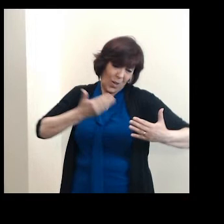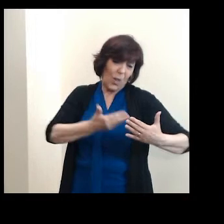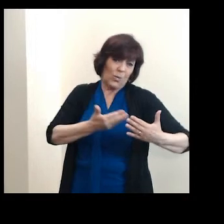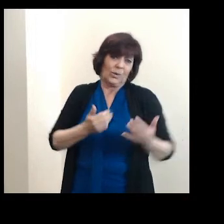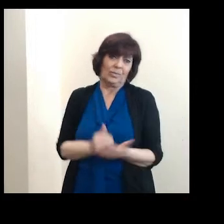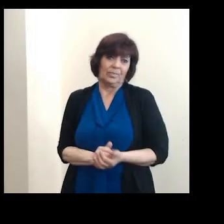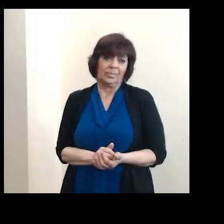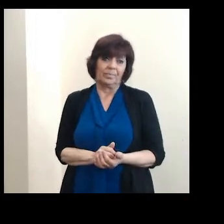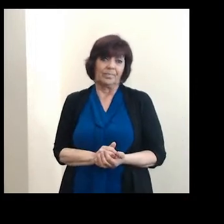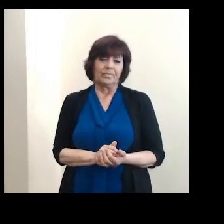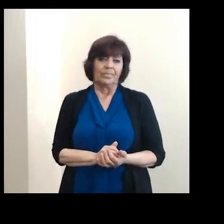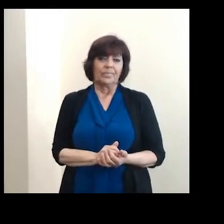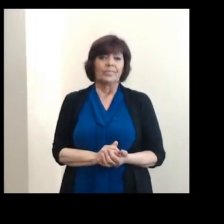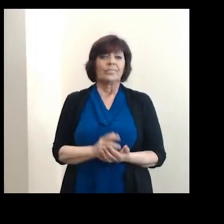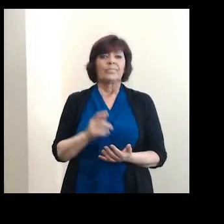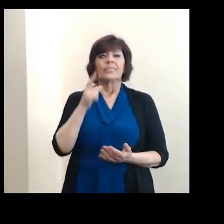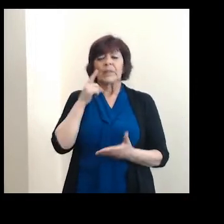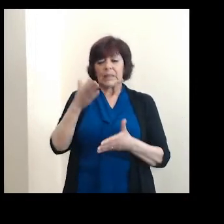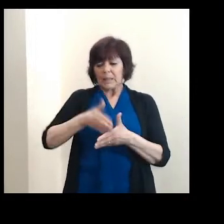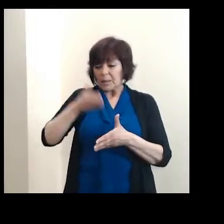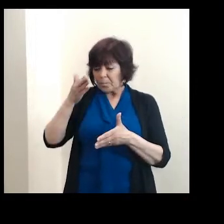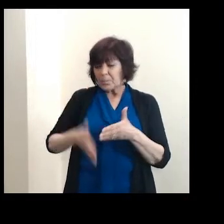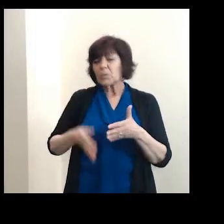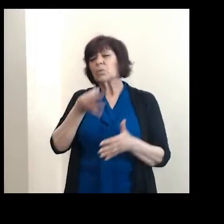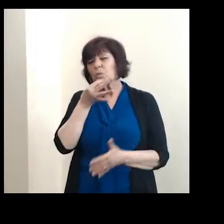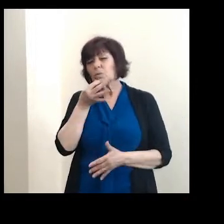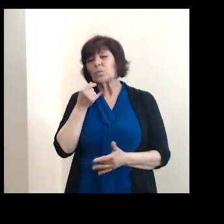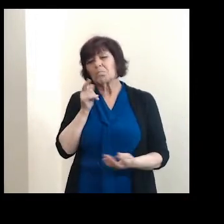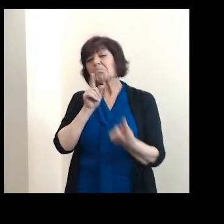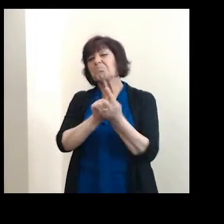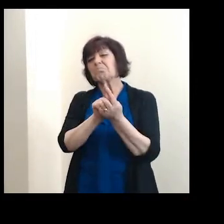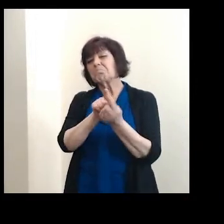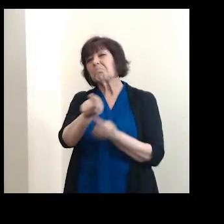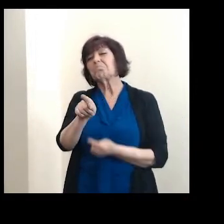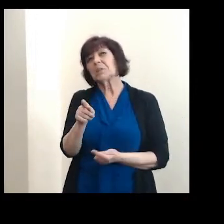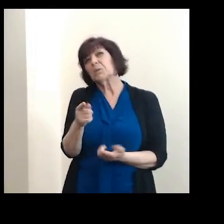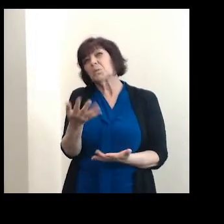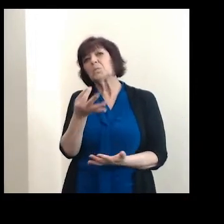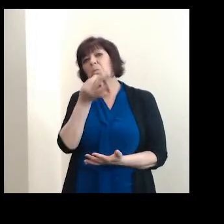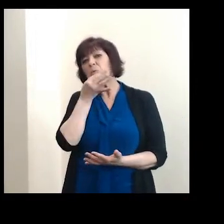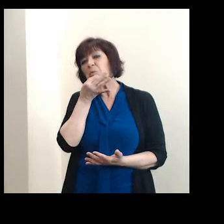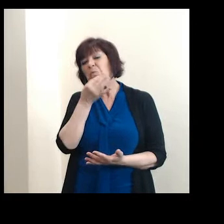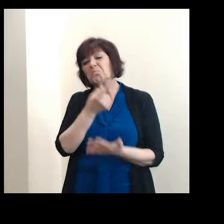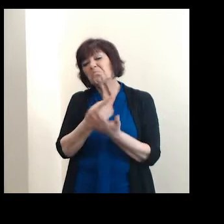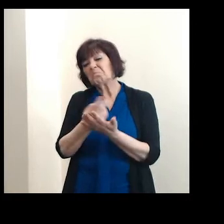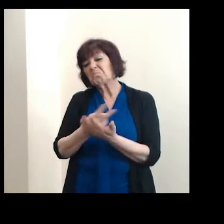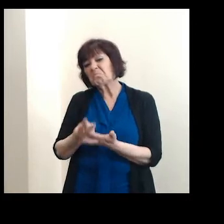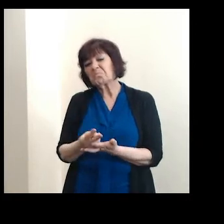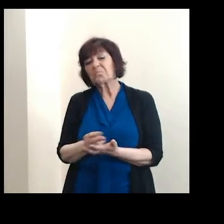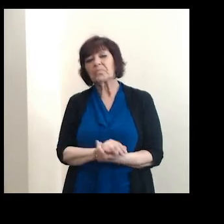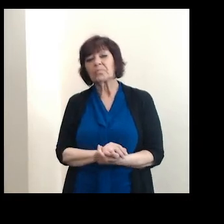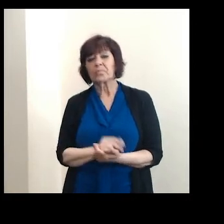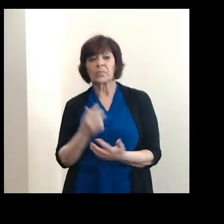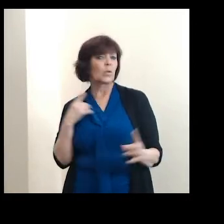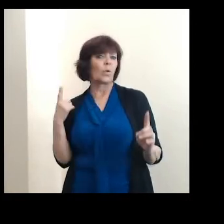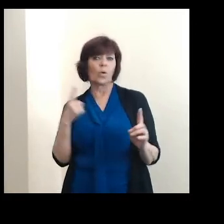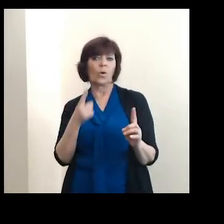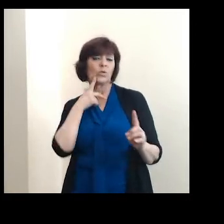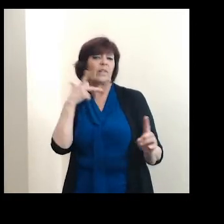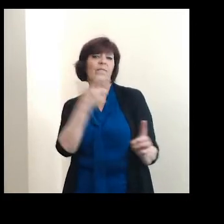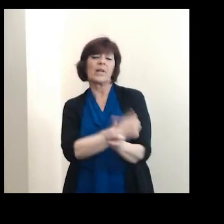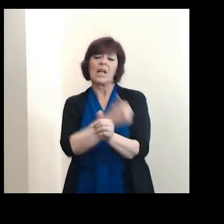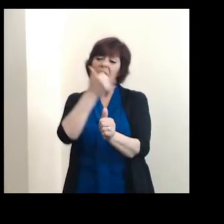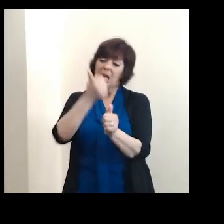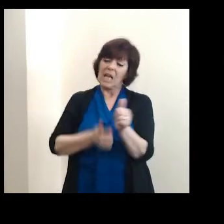dose and the completed regimen. So I think we're going to meet that probably in the next couple of weeks. And our goal, truthfully, is to vaccinate every